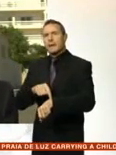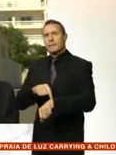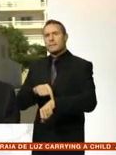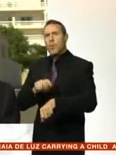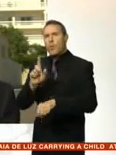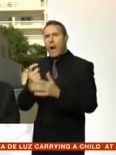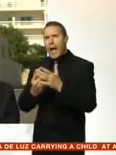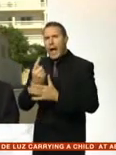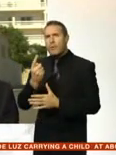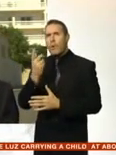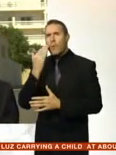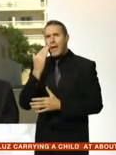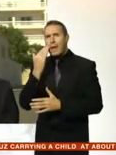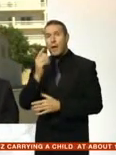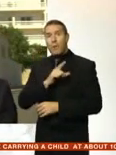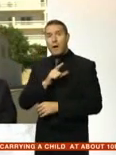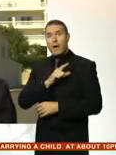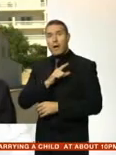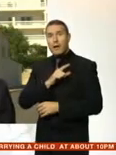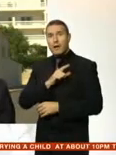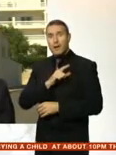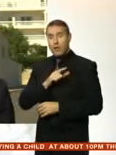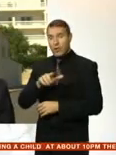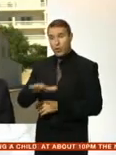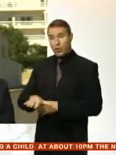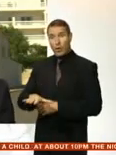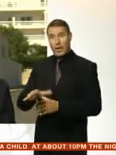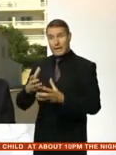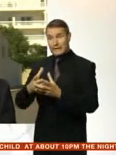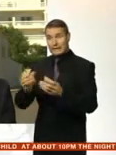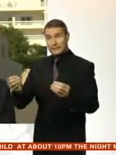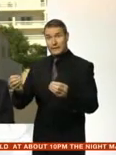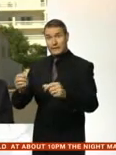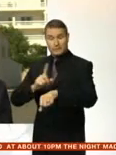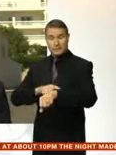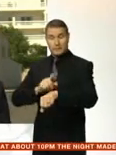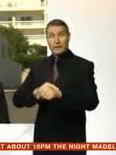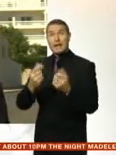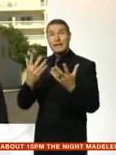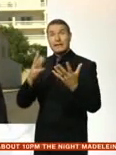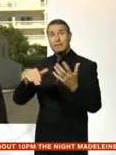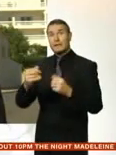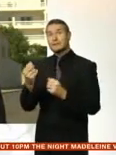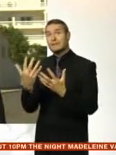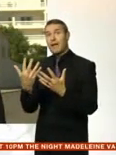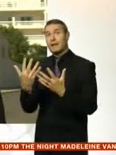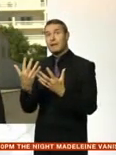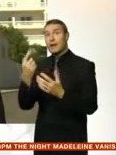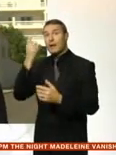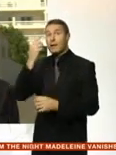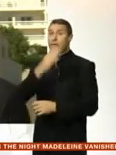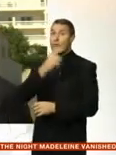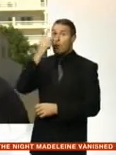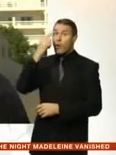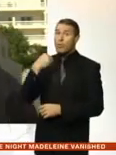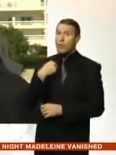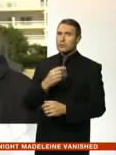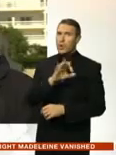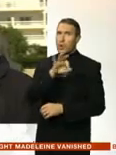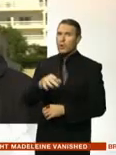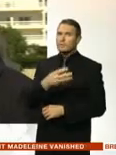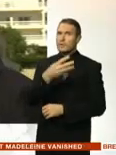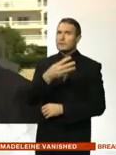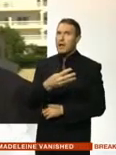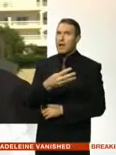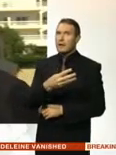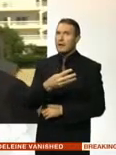this now places Madeleine's disappearance at about 10 p.m, which is a lot later than the 9:15 that the police used to work on, because